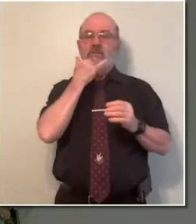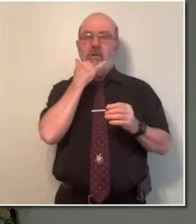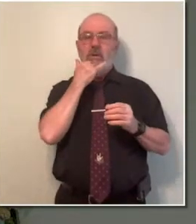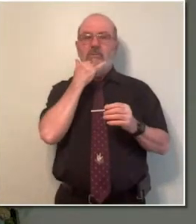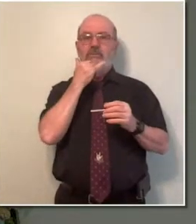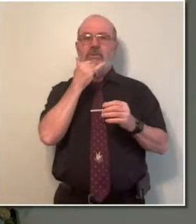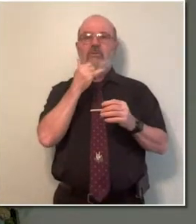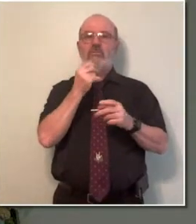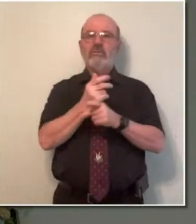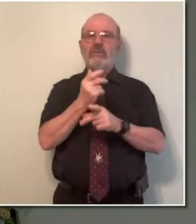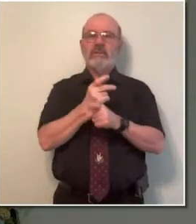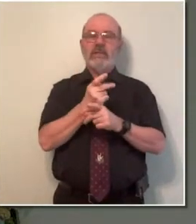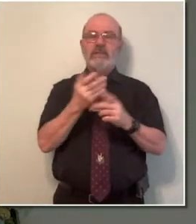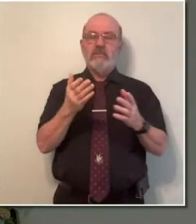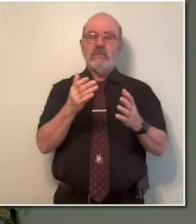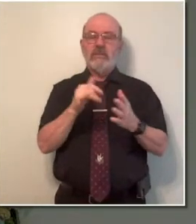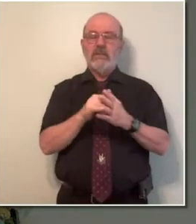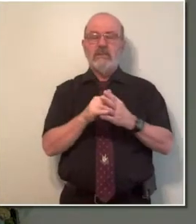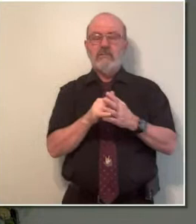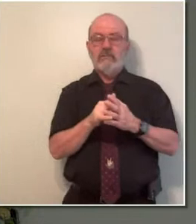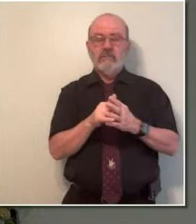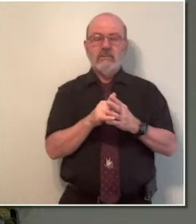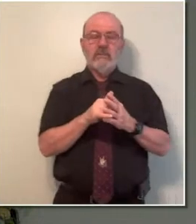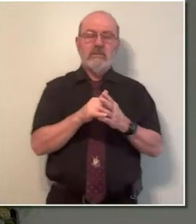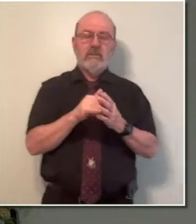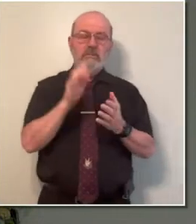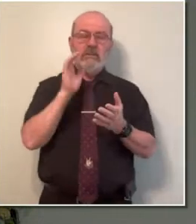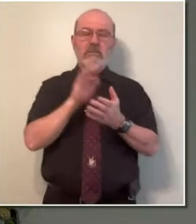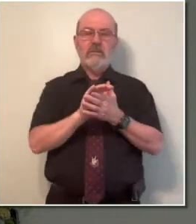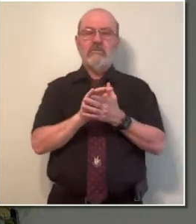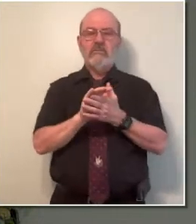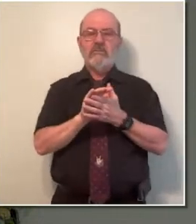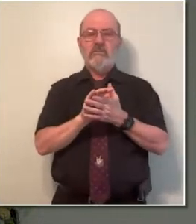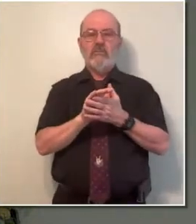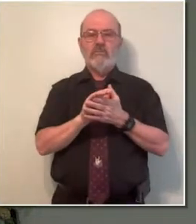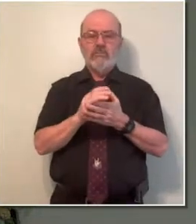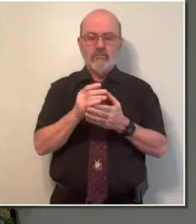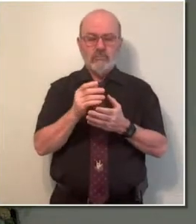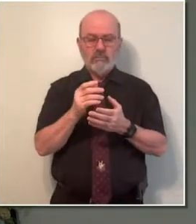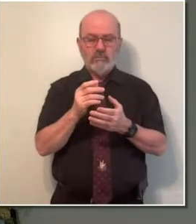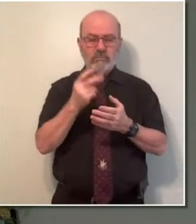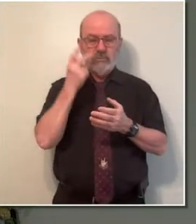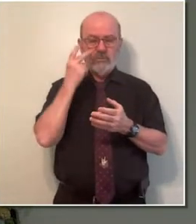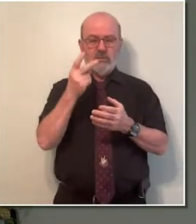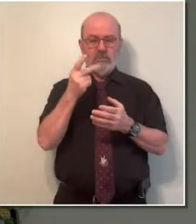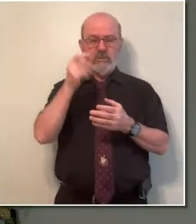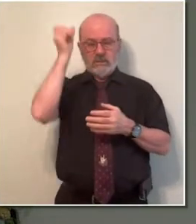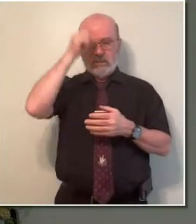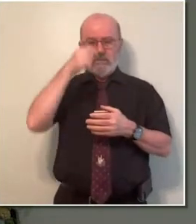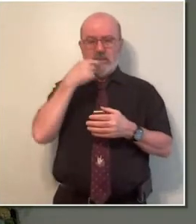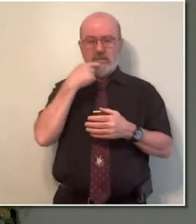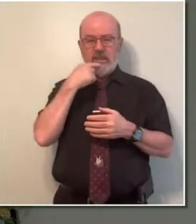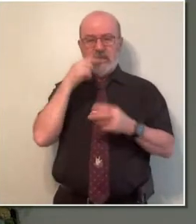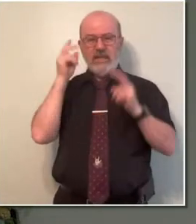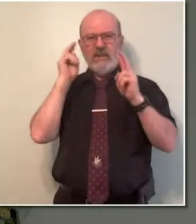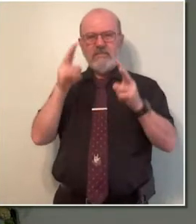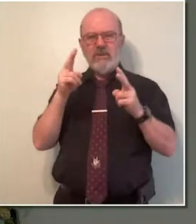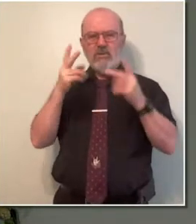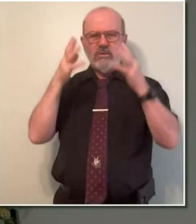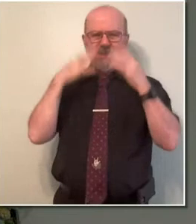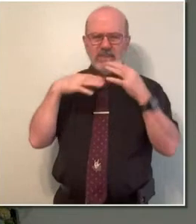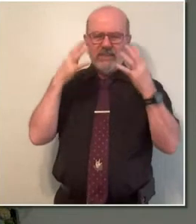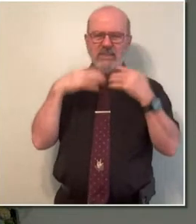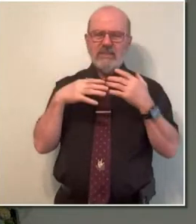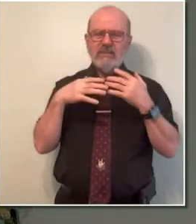care of some things like that. But I believe when we look at what Solomon is saying here and behold the tears, we're very